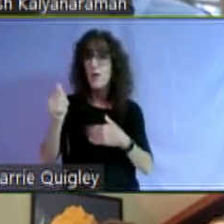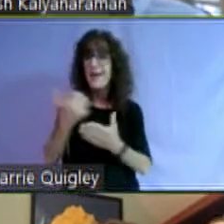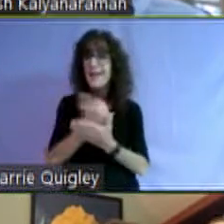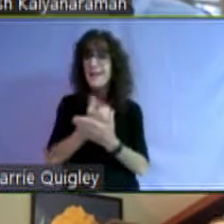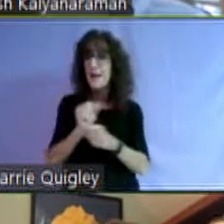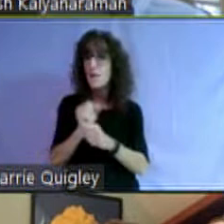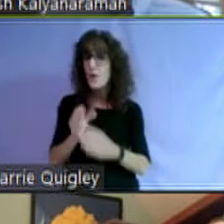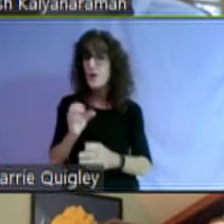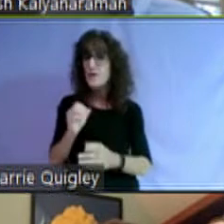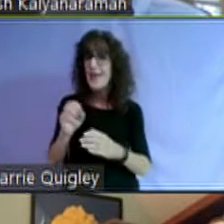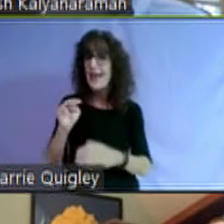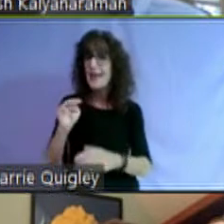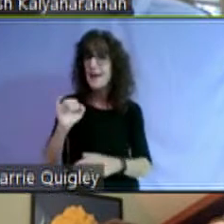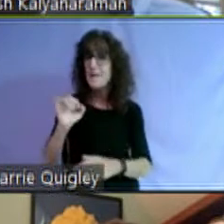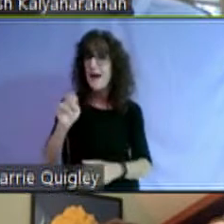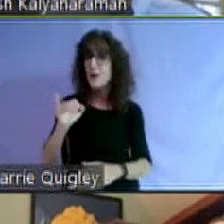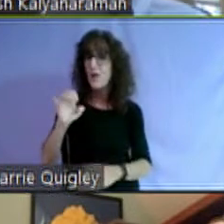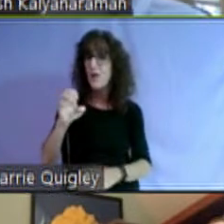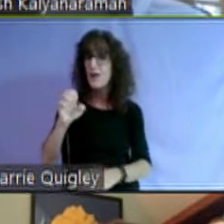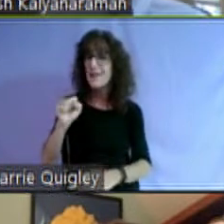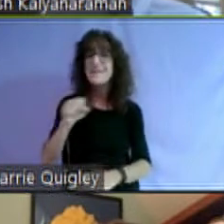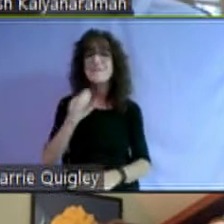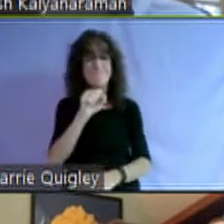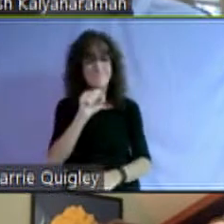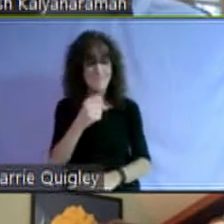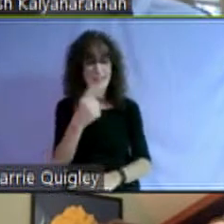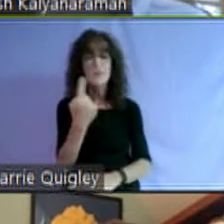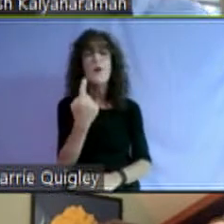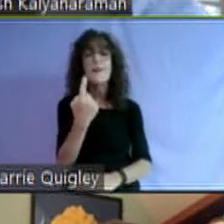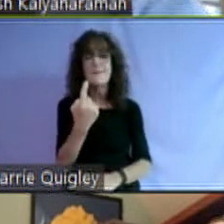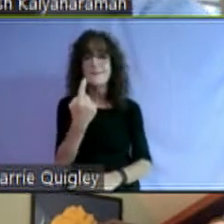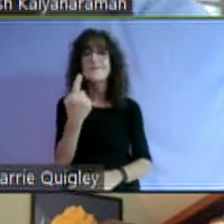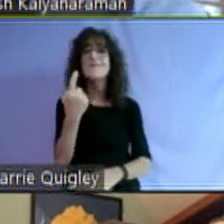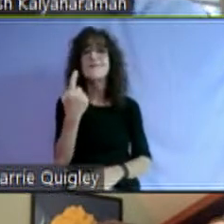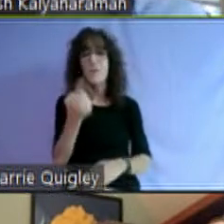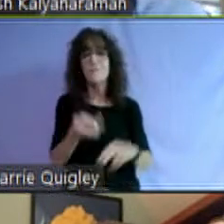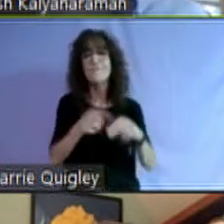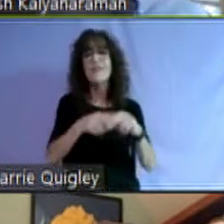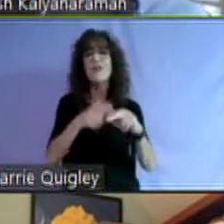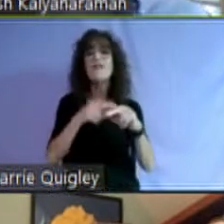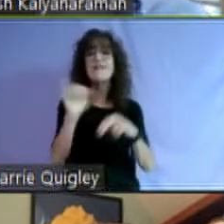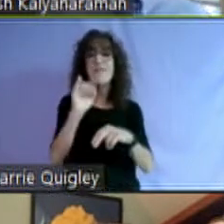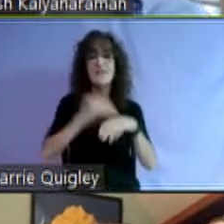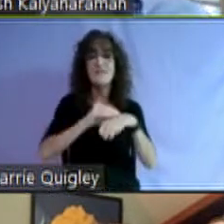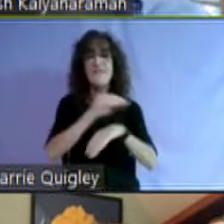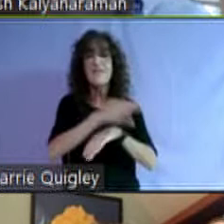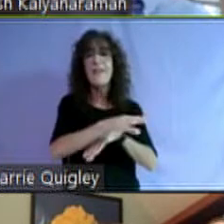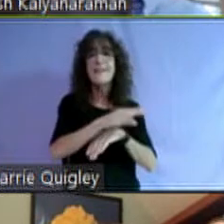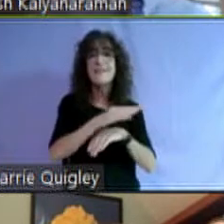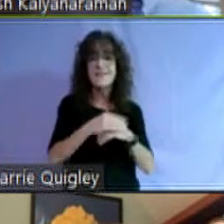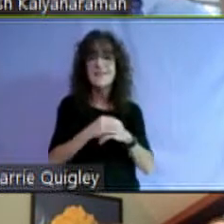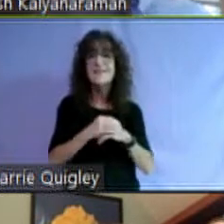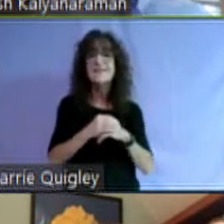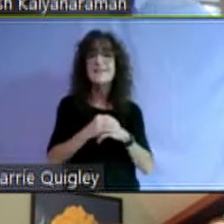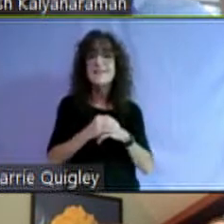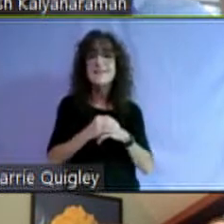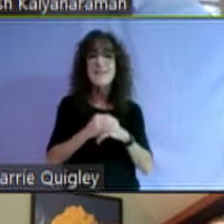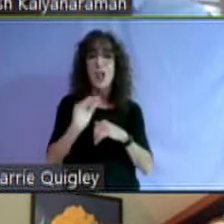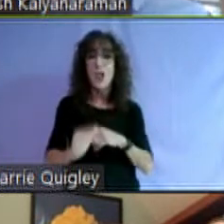is absolutely one of the drivers of increased infection rate in lower income workers.